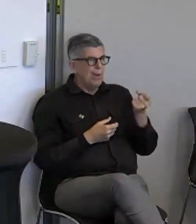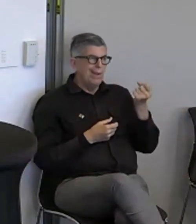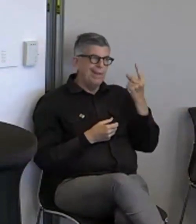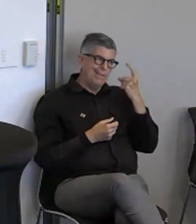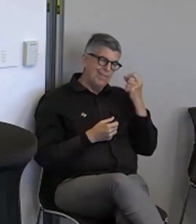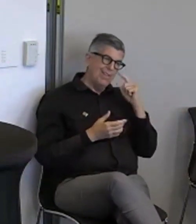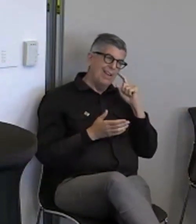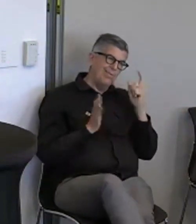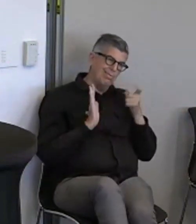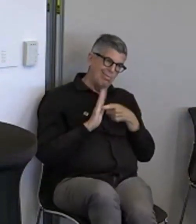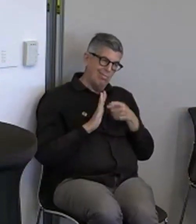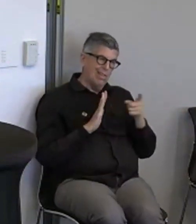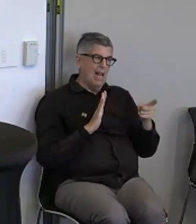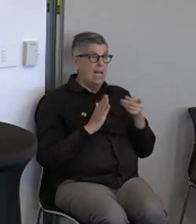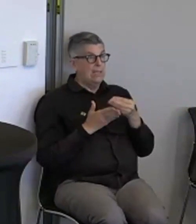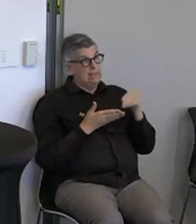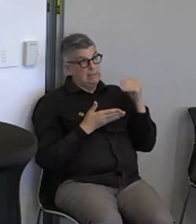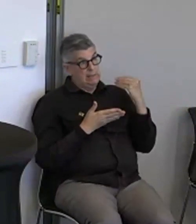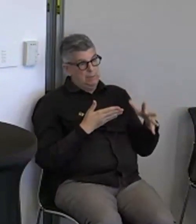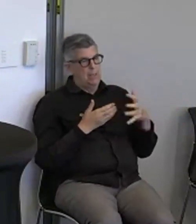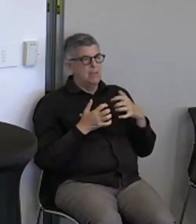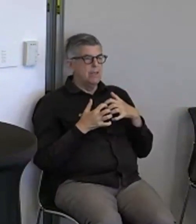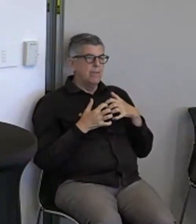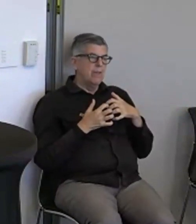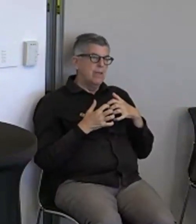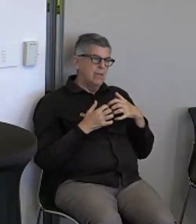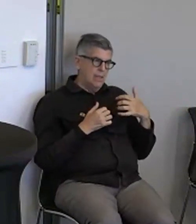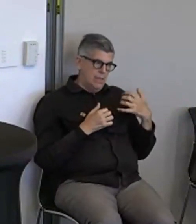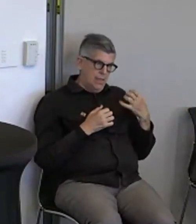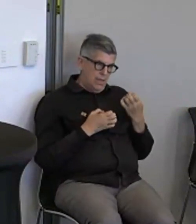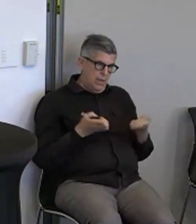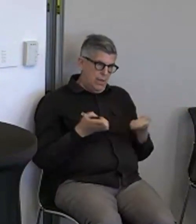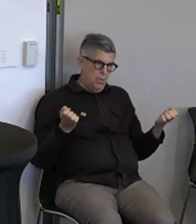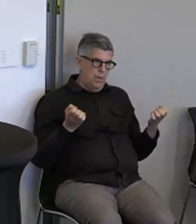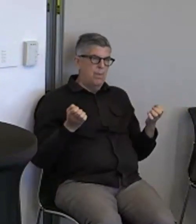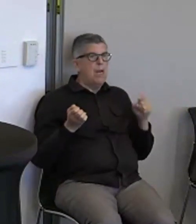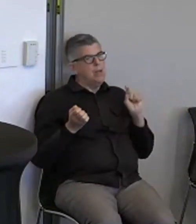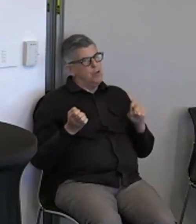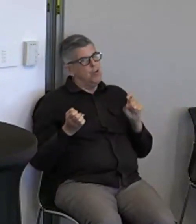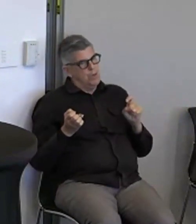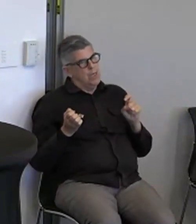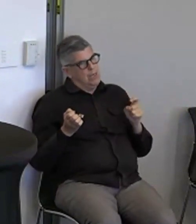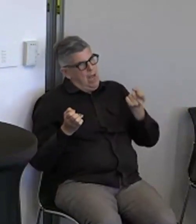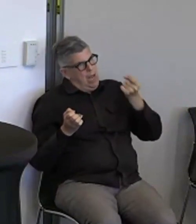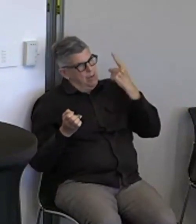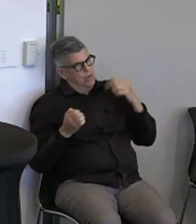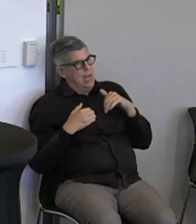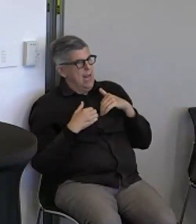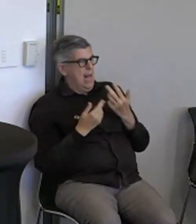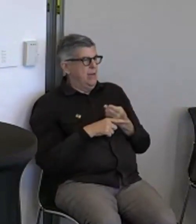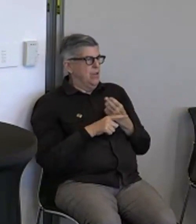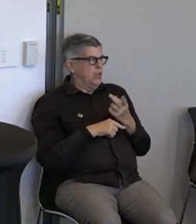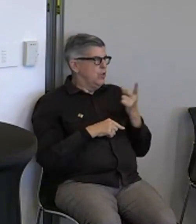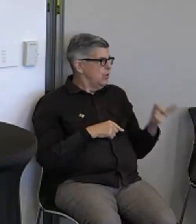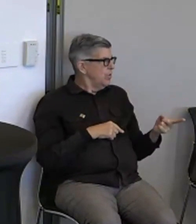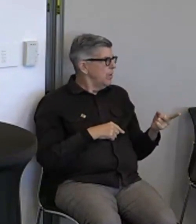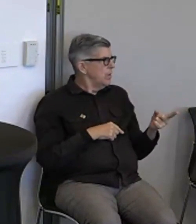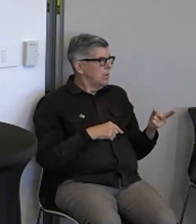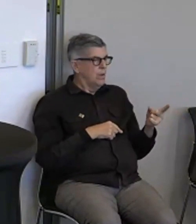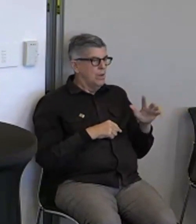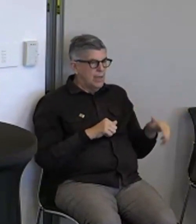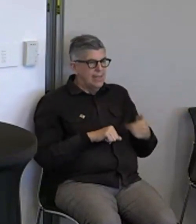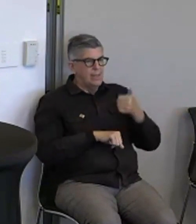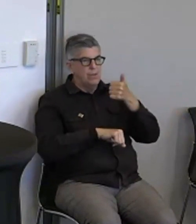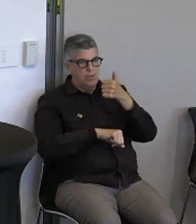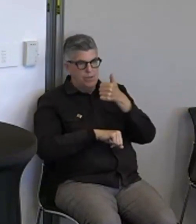equipment and equipment that requires a certain level of acquired expertise. And so we centralize it in a lab, and that lab is